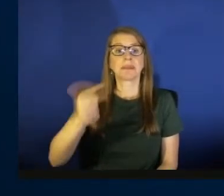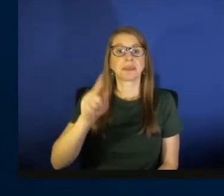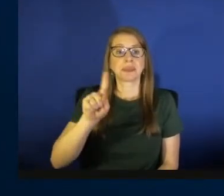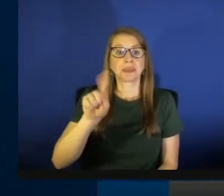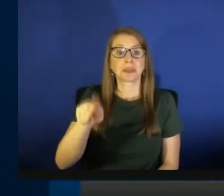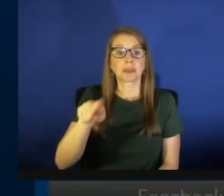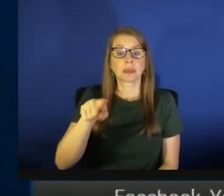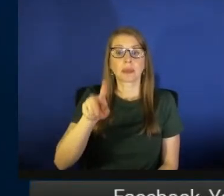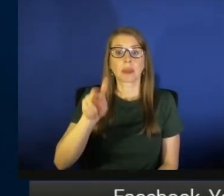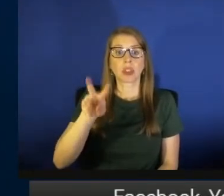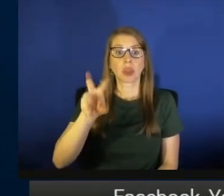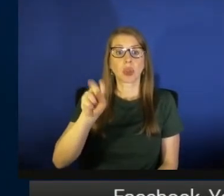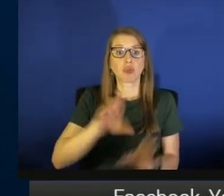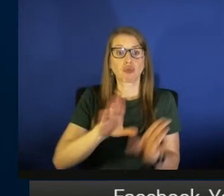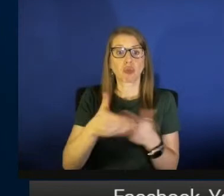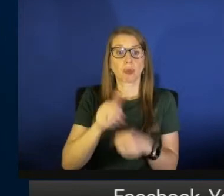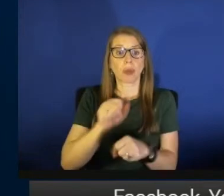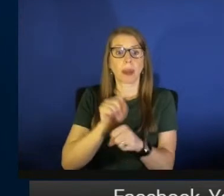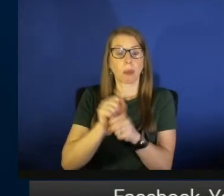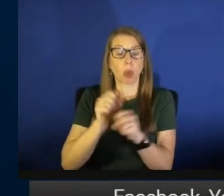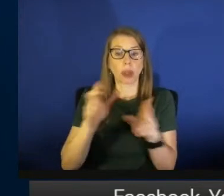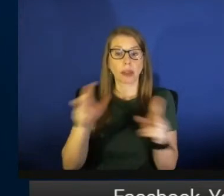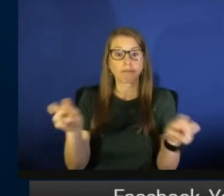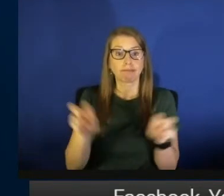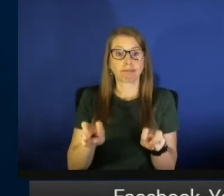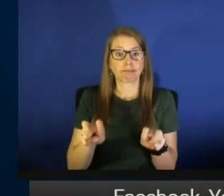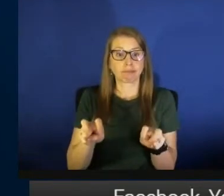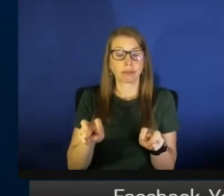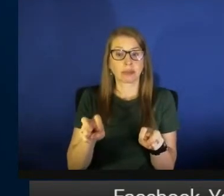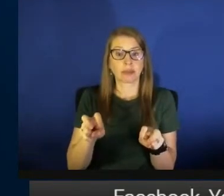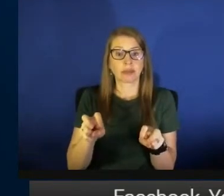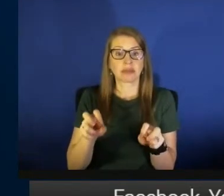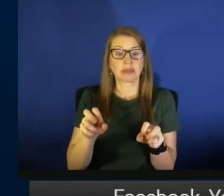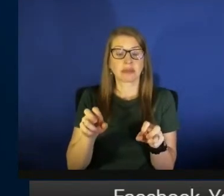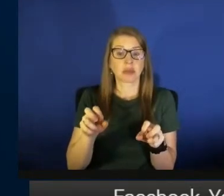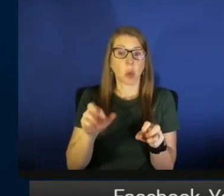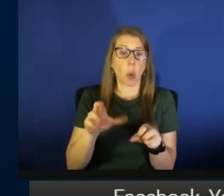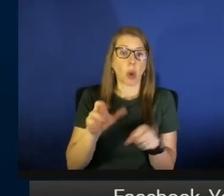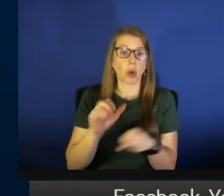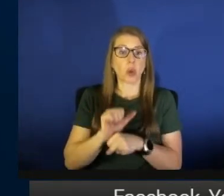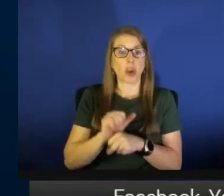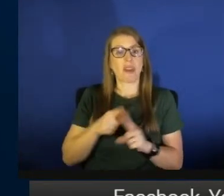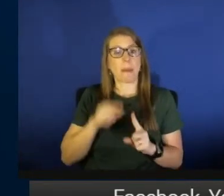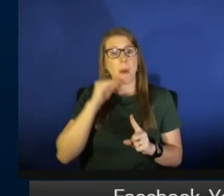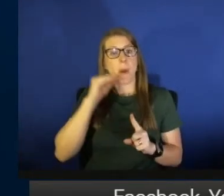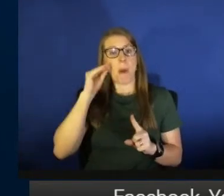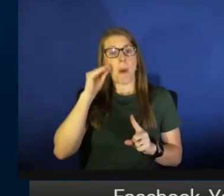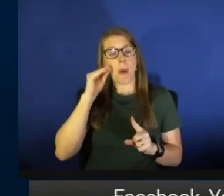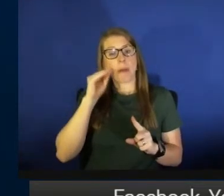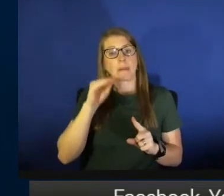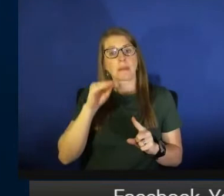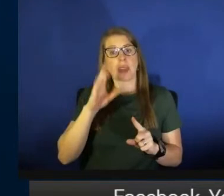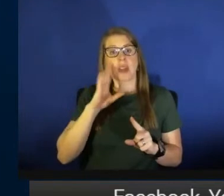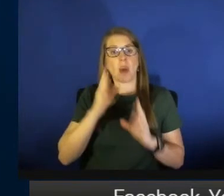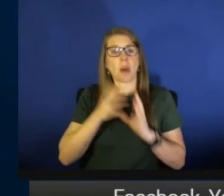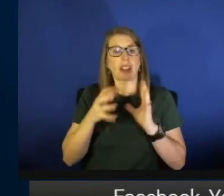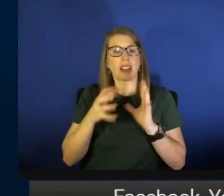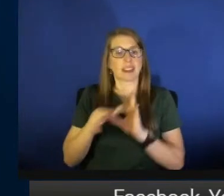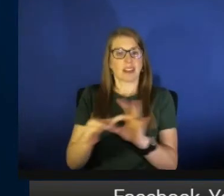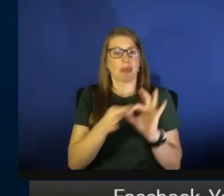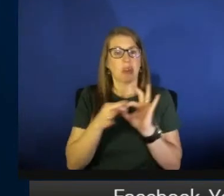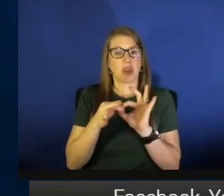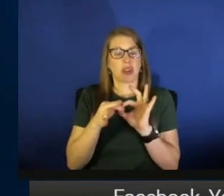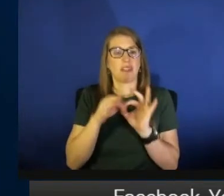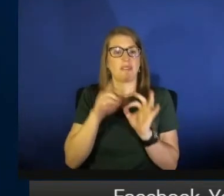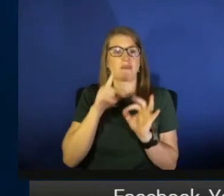newsrooms with the employees being in the station or having to work from home? I know there's a lot of camaraderie when it comes to newsrooms. Did it